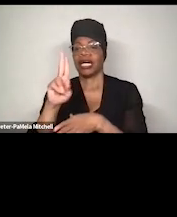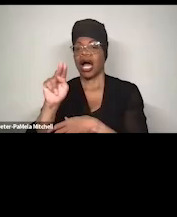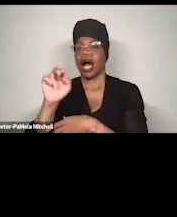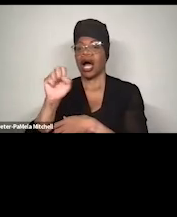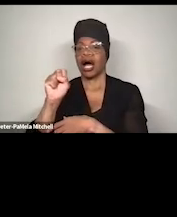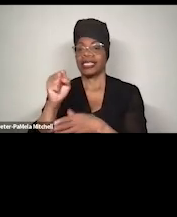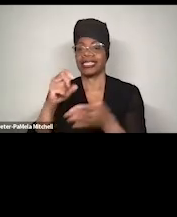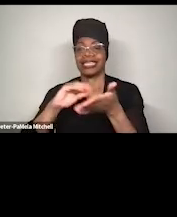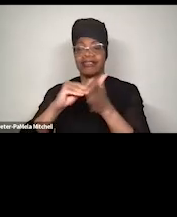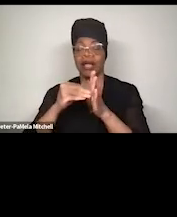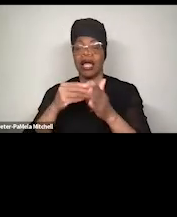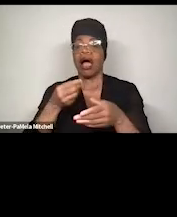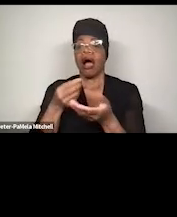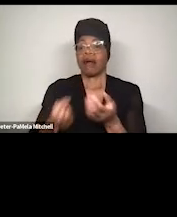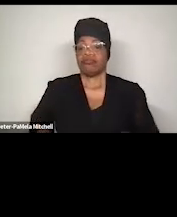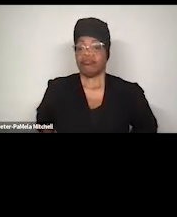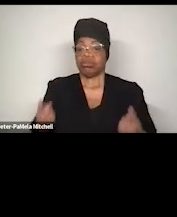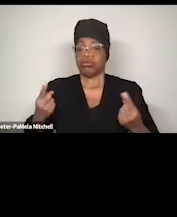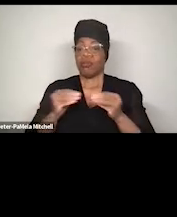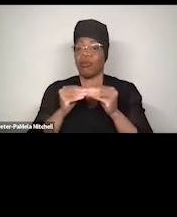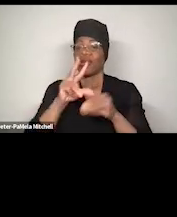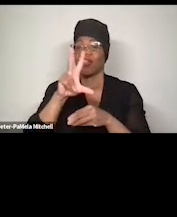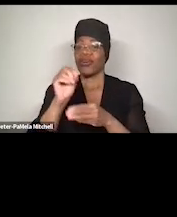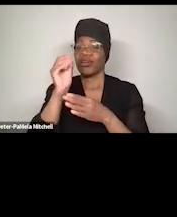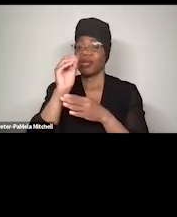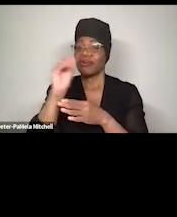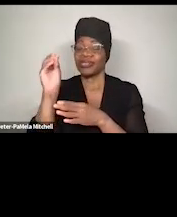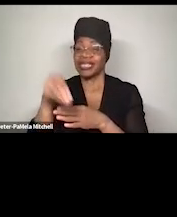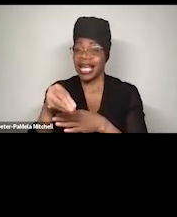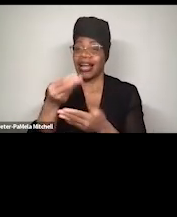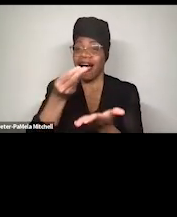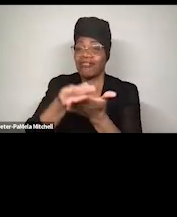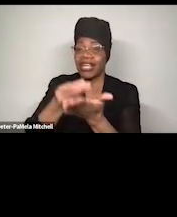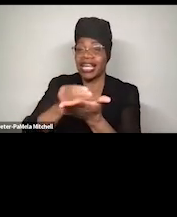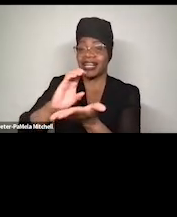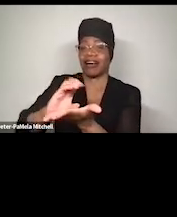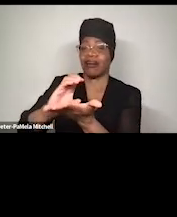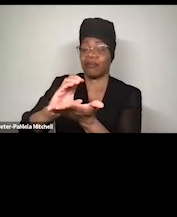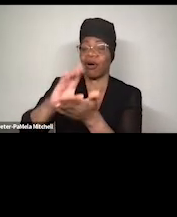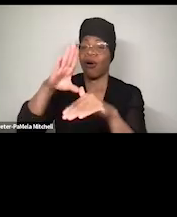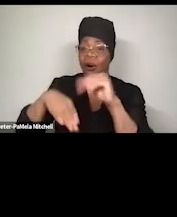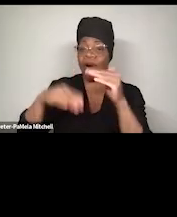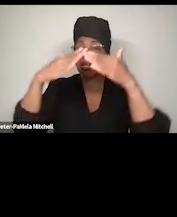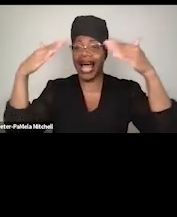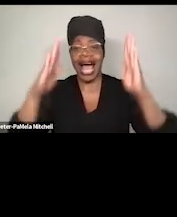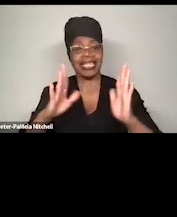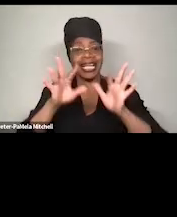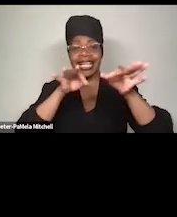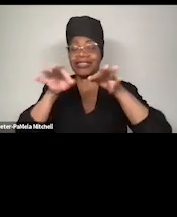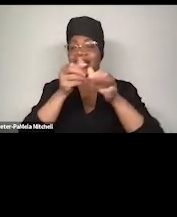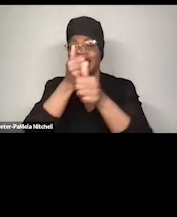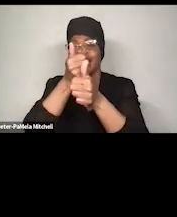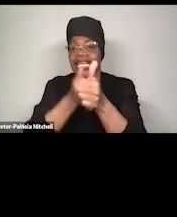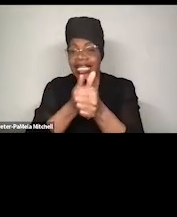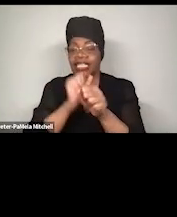spending more than 30% or 30% of their income on housing. And that essentially describes every working person who's 18